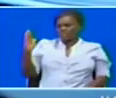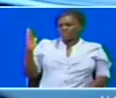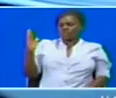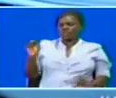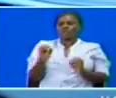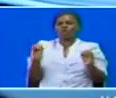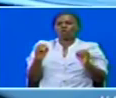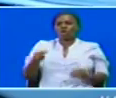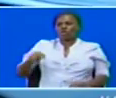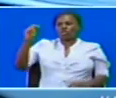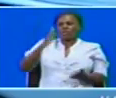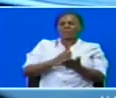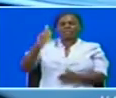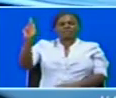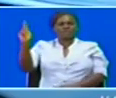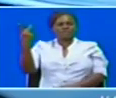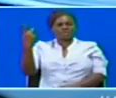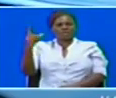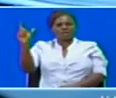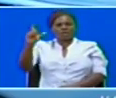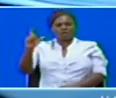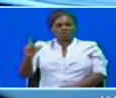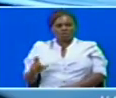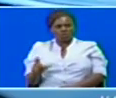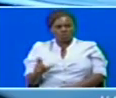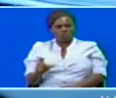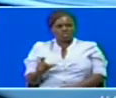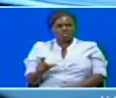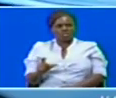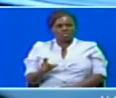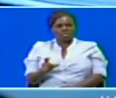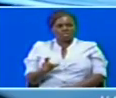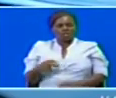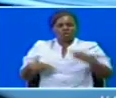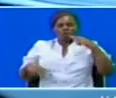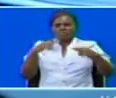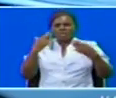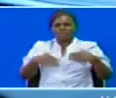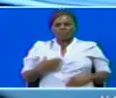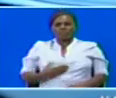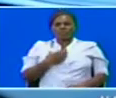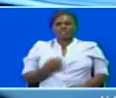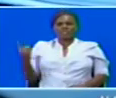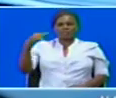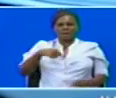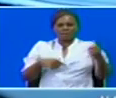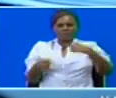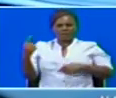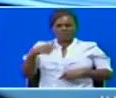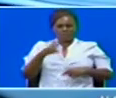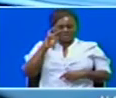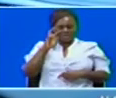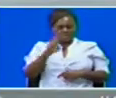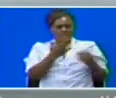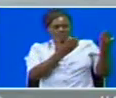northern part of Kenyan, of the Kenyan coast rather. Here is more on why hoteliers are a happy lot following this recent development.